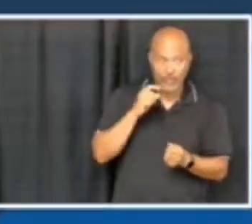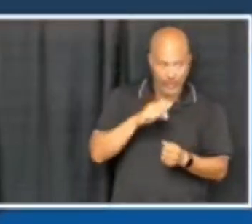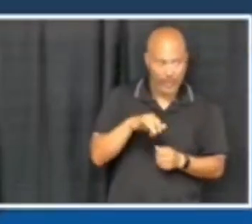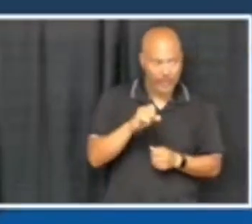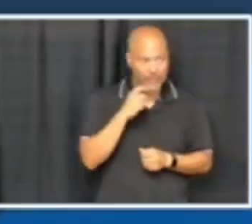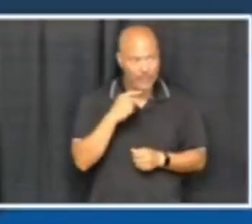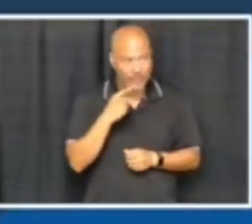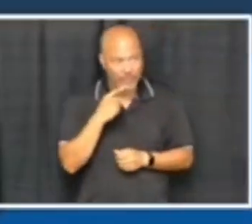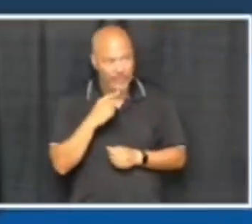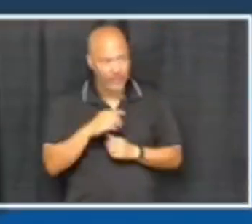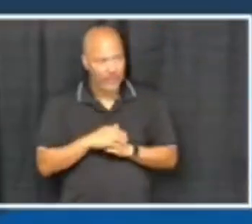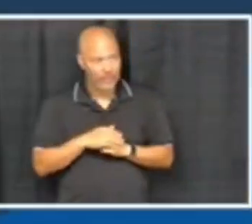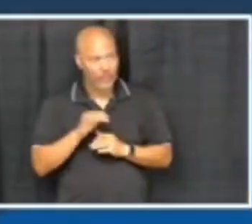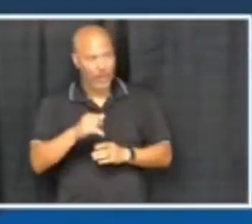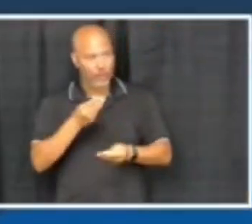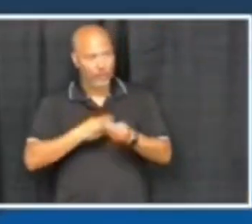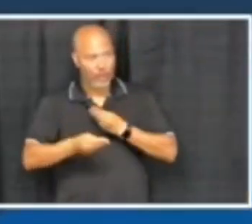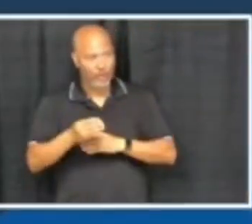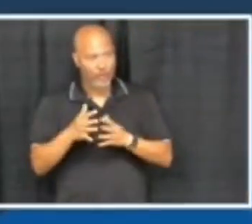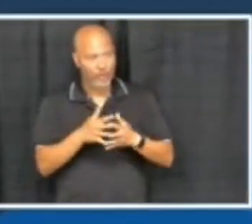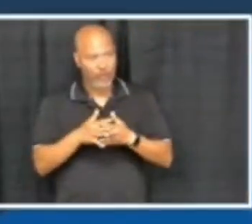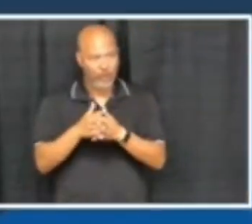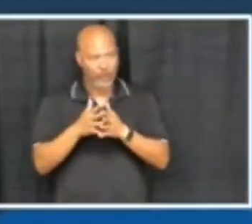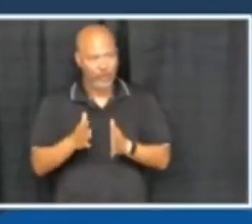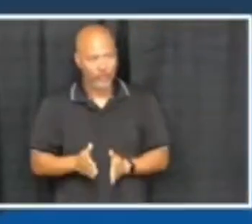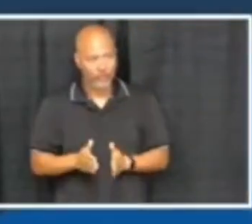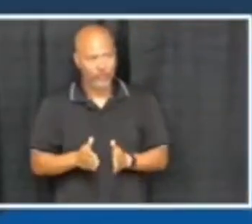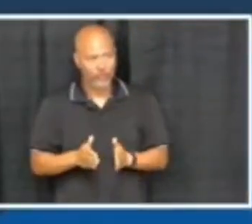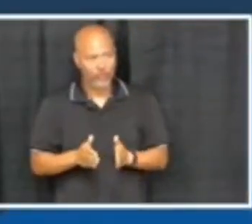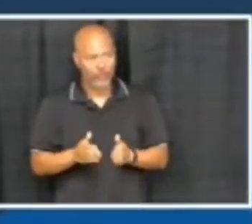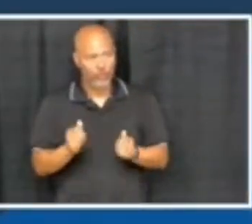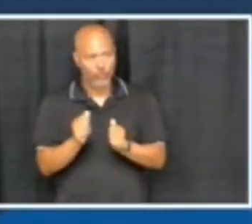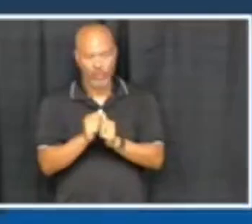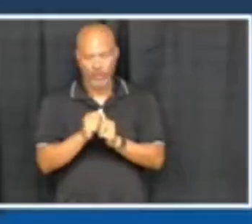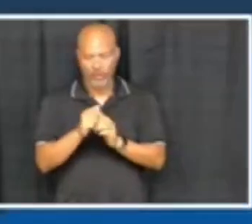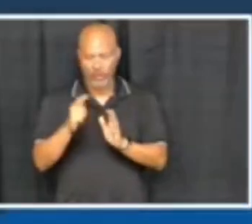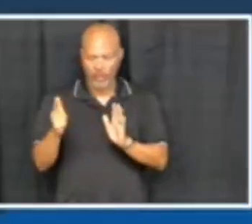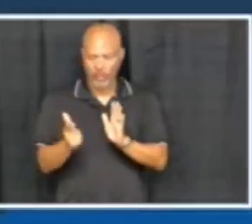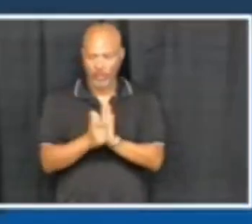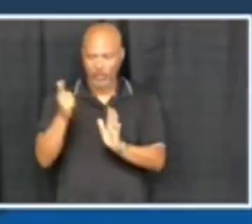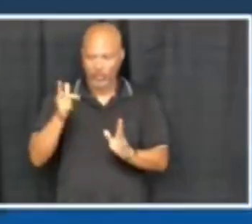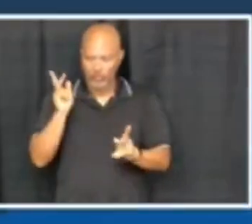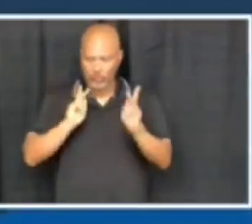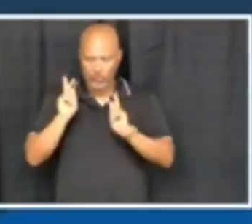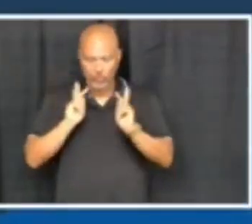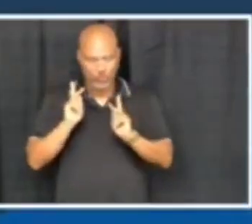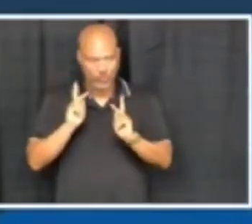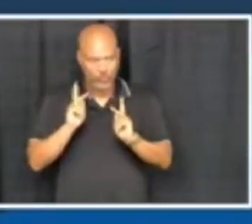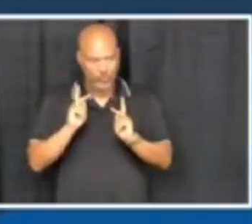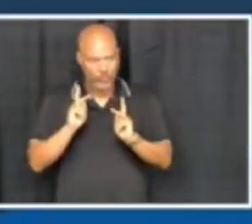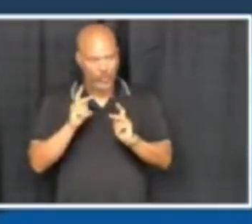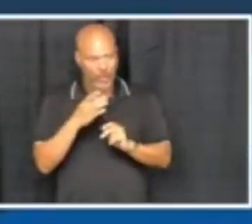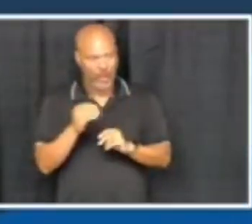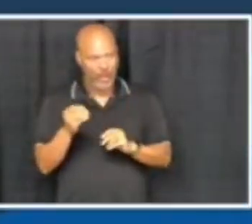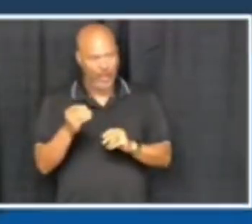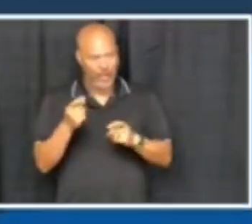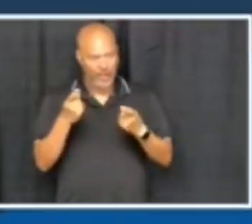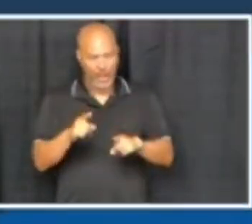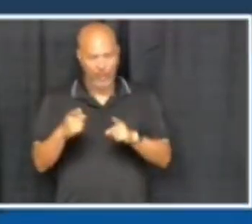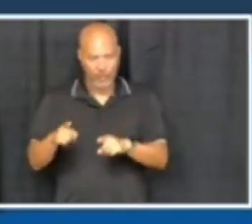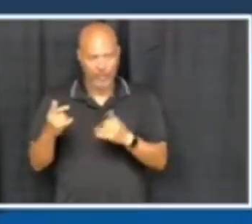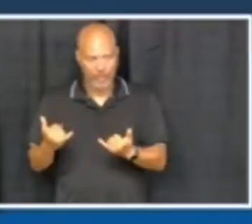do. It's by replacing all of us with illegal immigrants, and it's happening